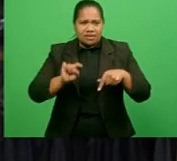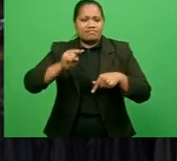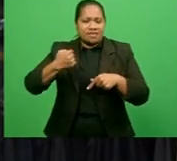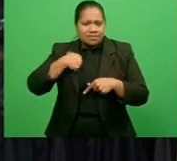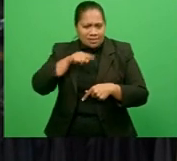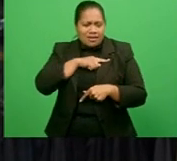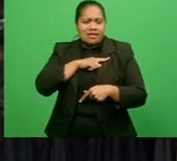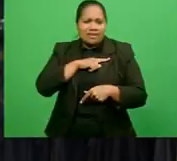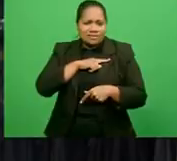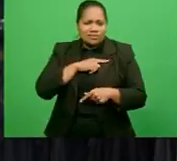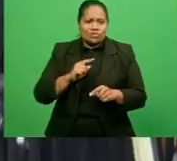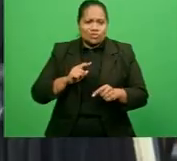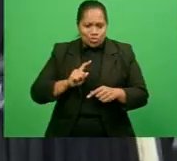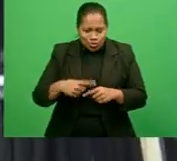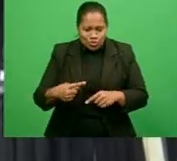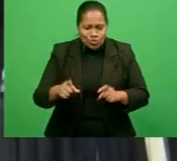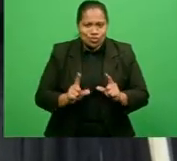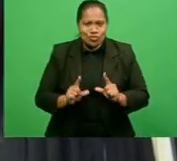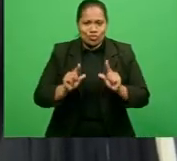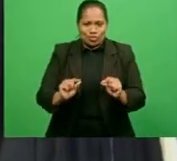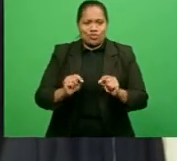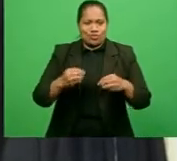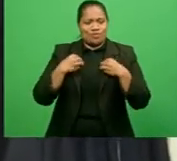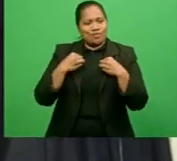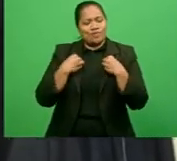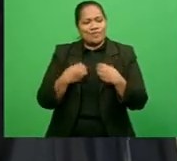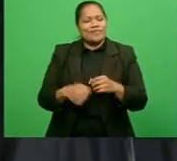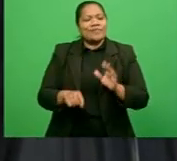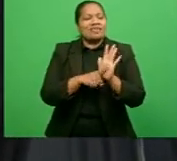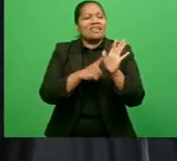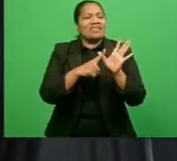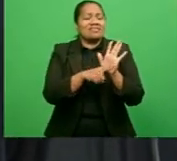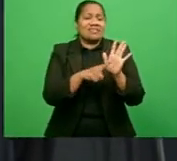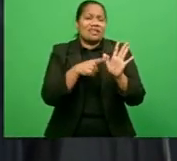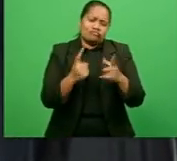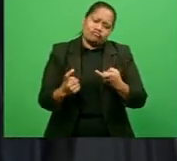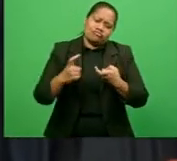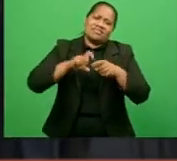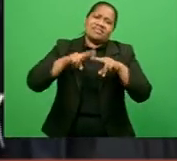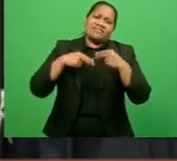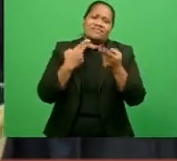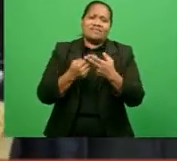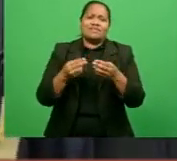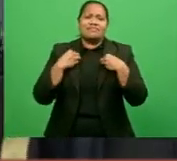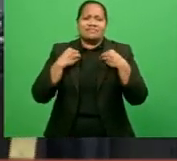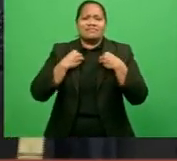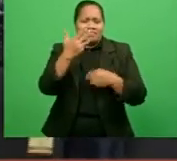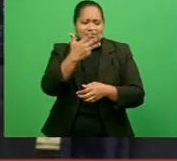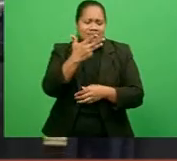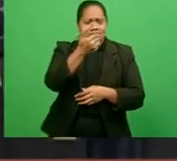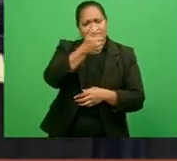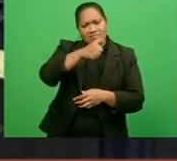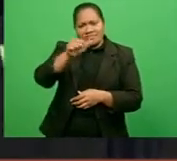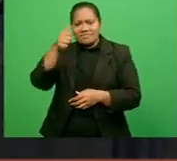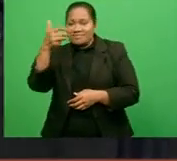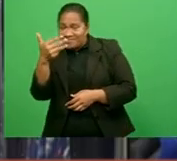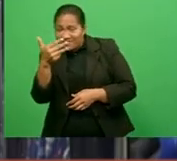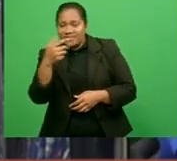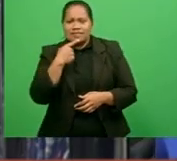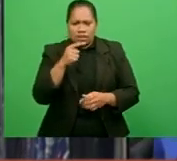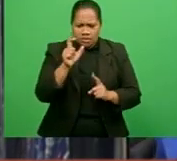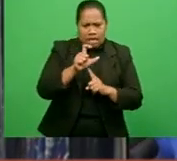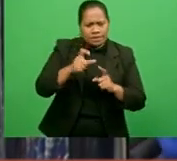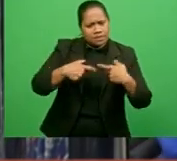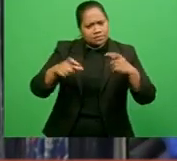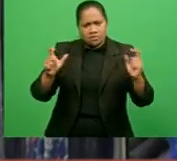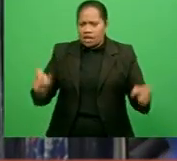the business. Lala joined the family business in 1969 and says the capital city has developed a